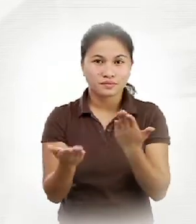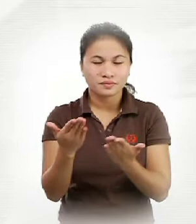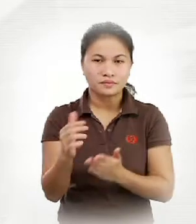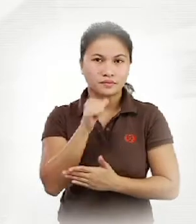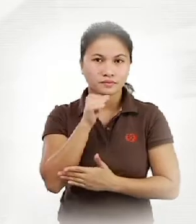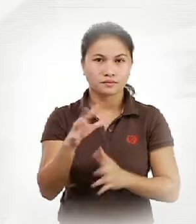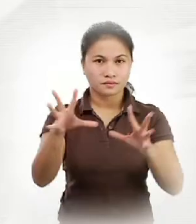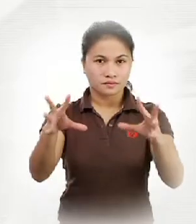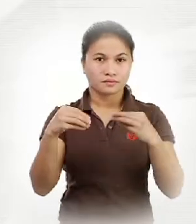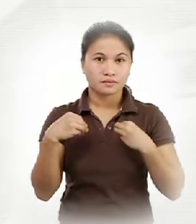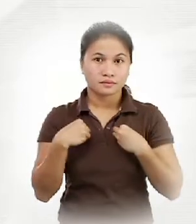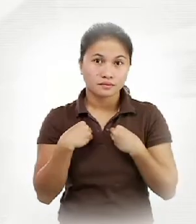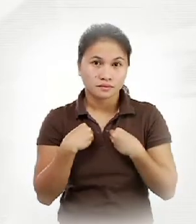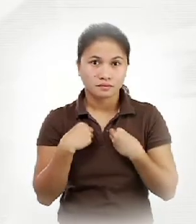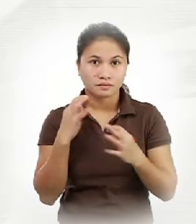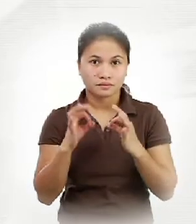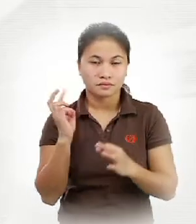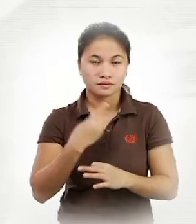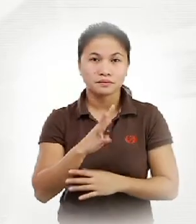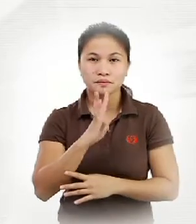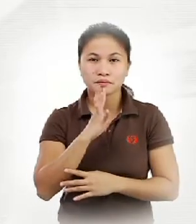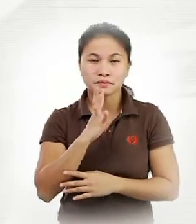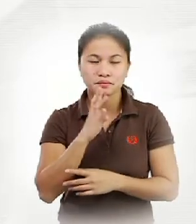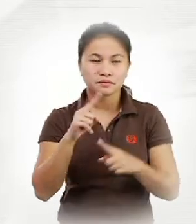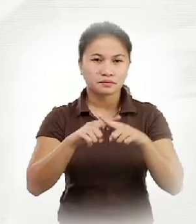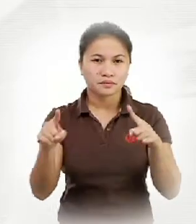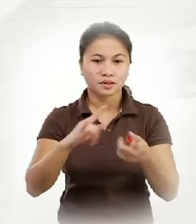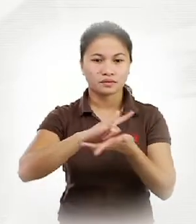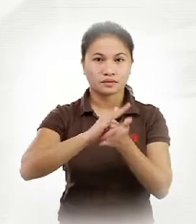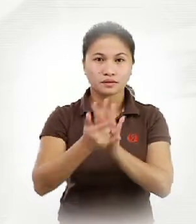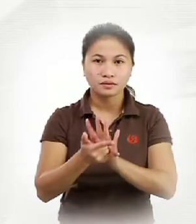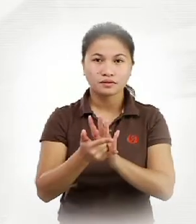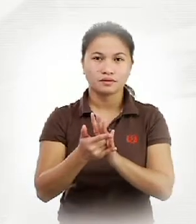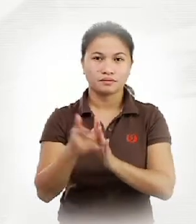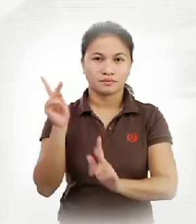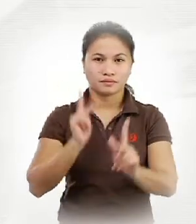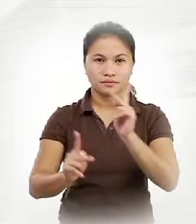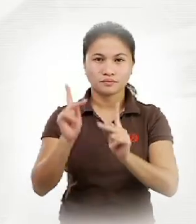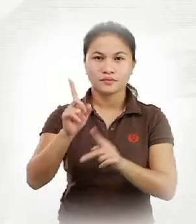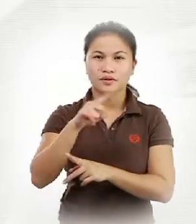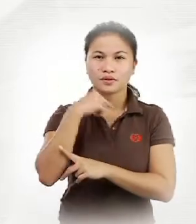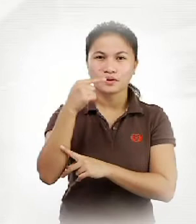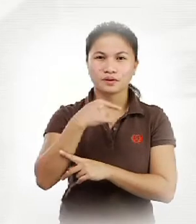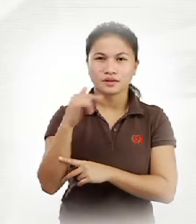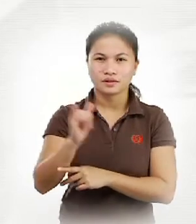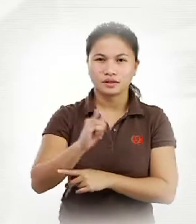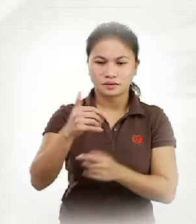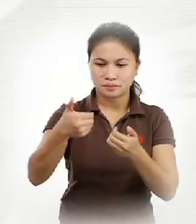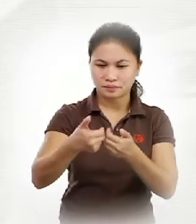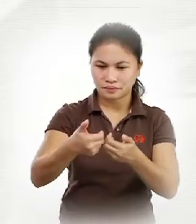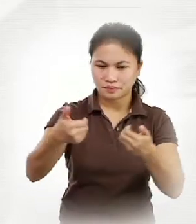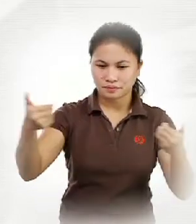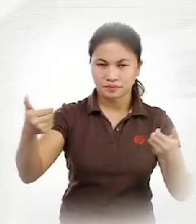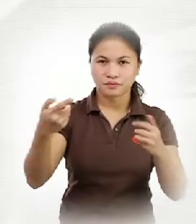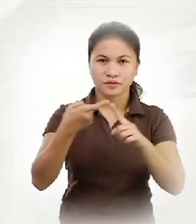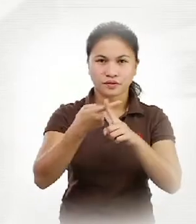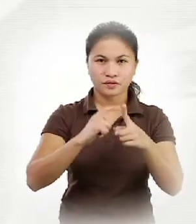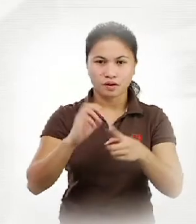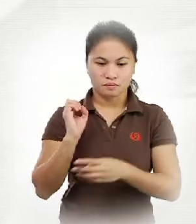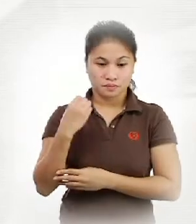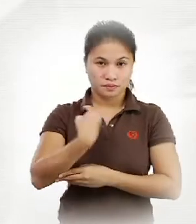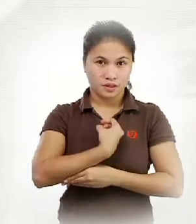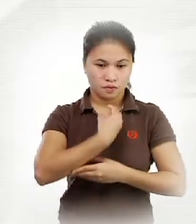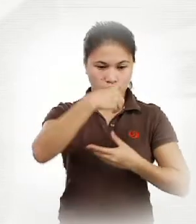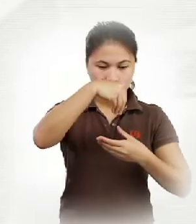verbally, but de facto, these are people whom we have excluded from our inner group.